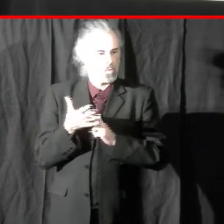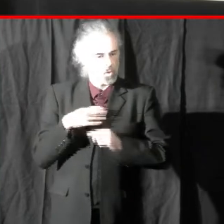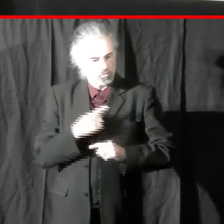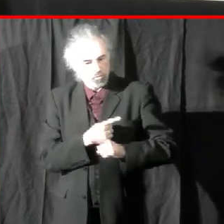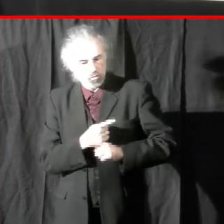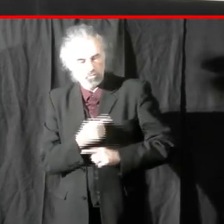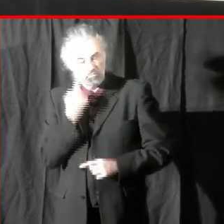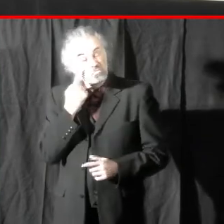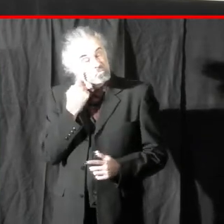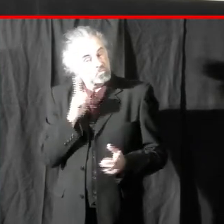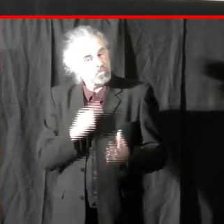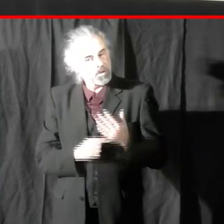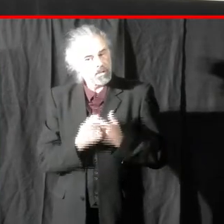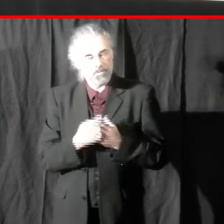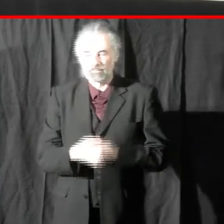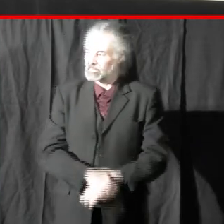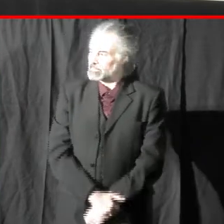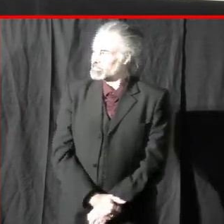watch.